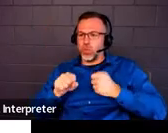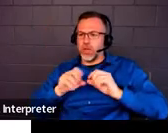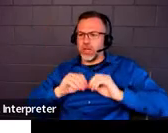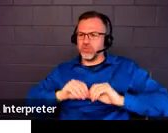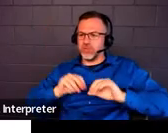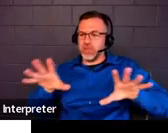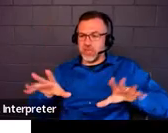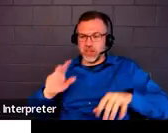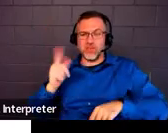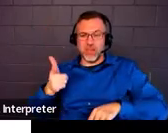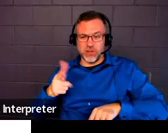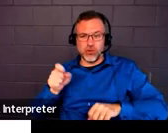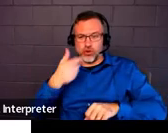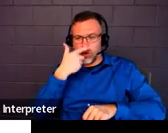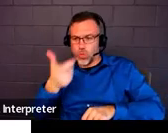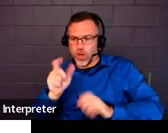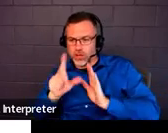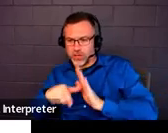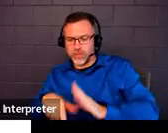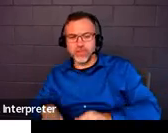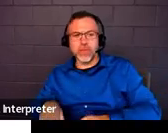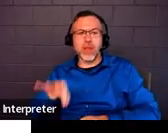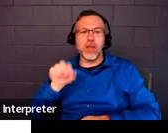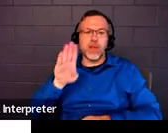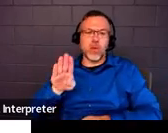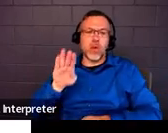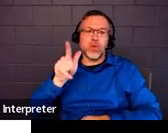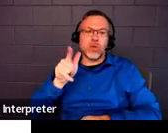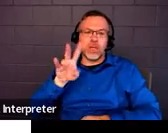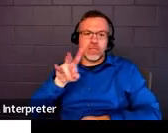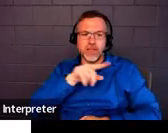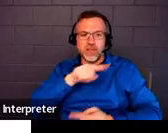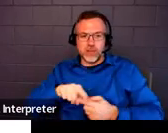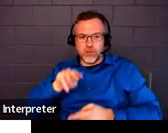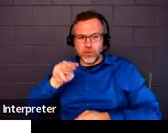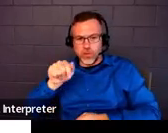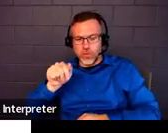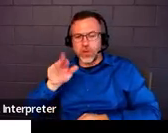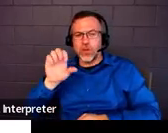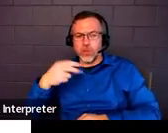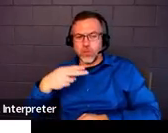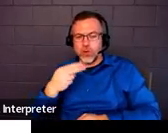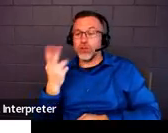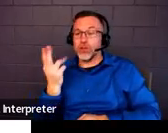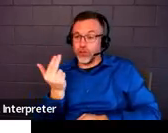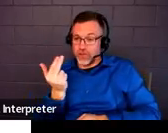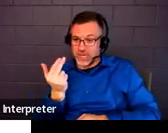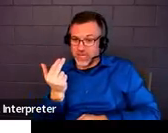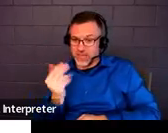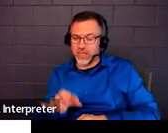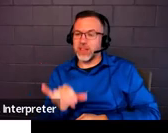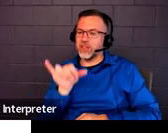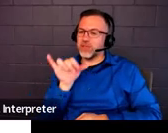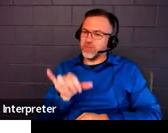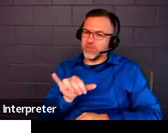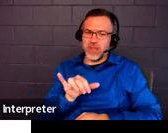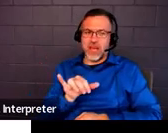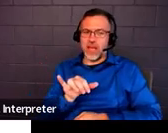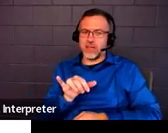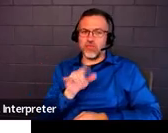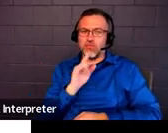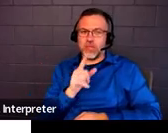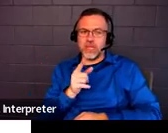And then February 27th to March 13th is really the lead up to the assessment window. You want to confirm that all